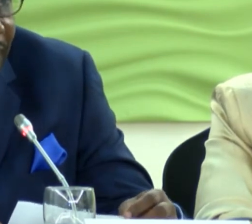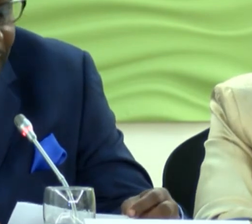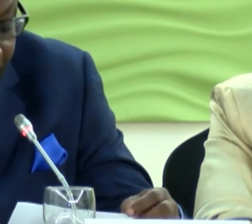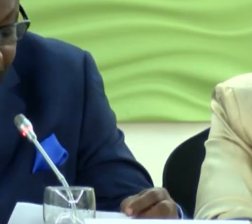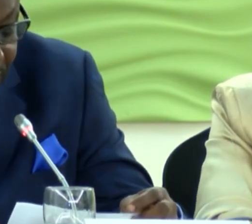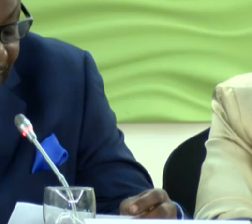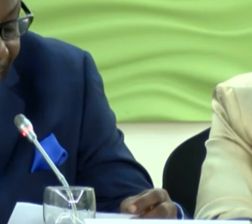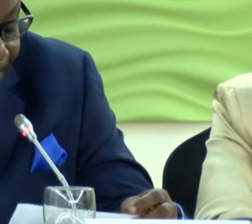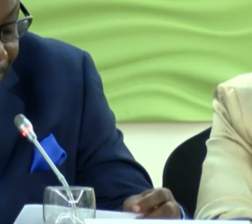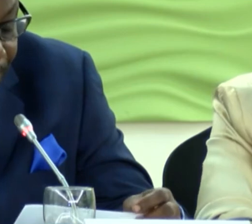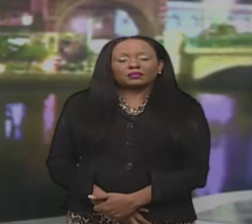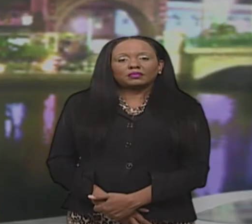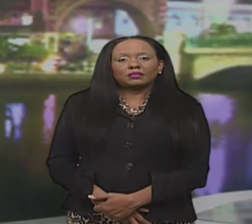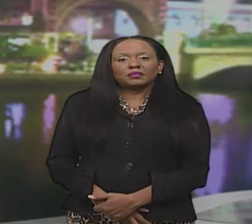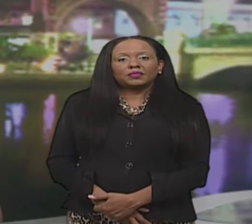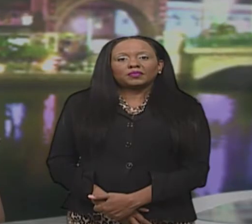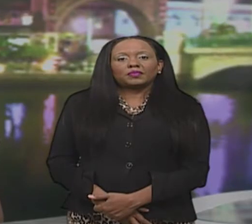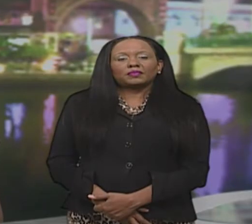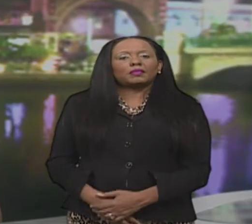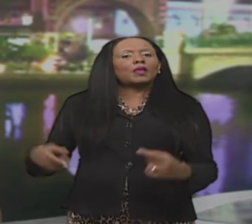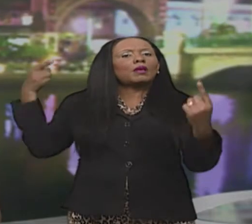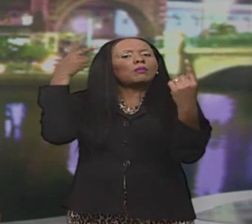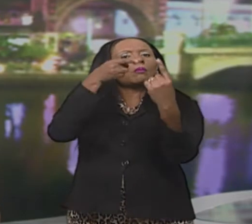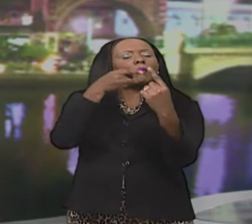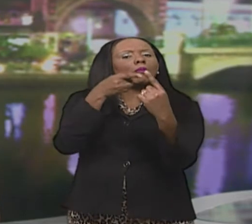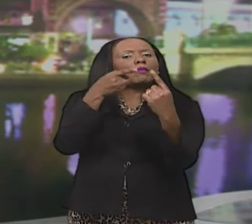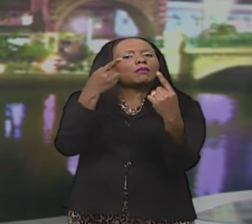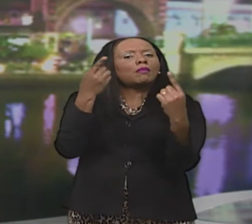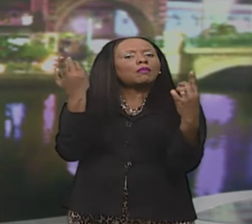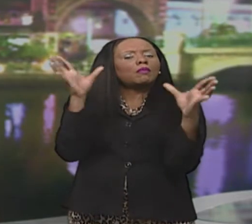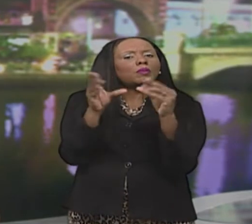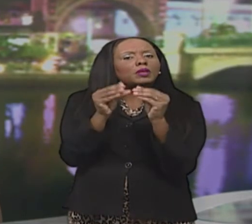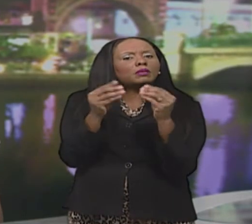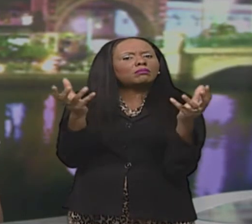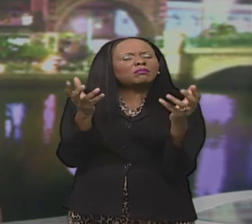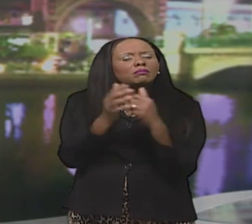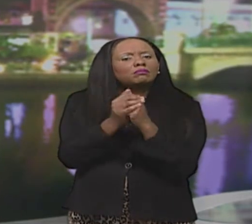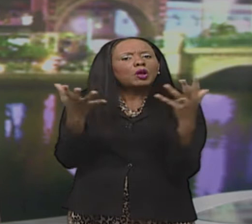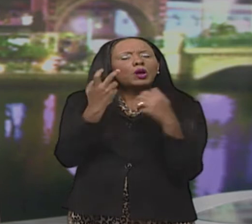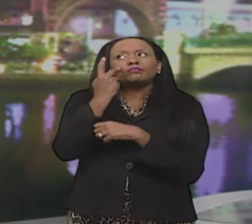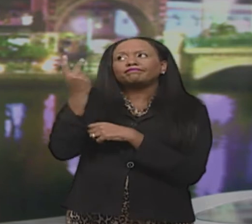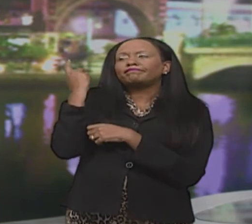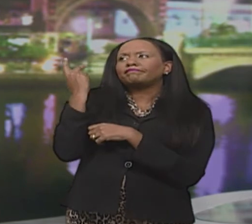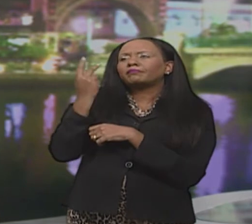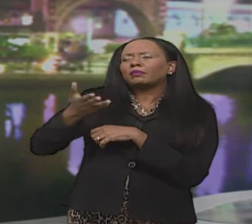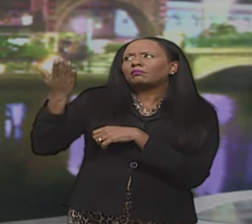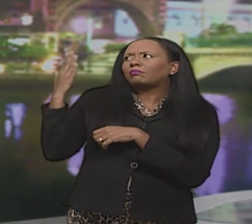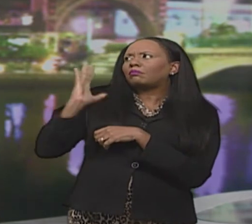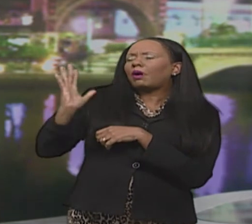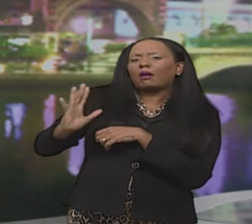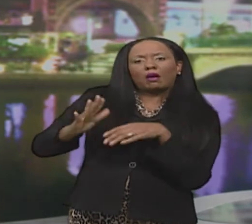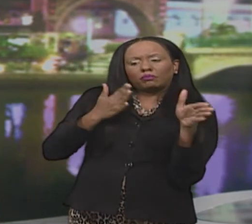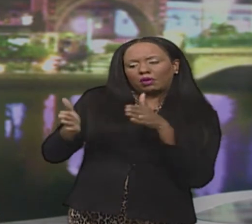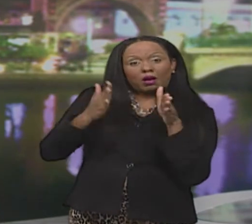here in the Caribbean Sea. The key aim of the meeting was to review whether past strategies have worked to